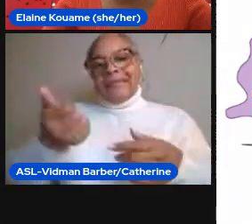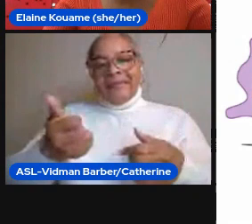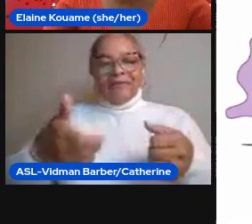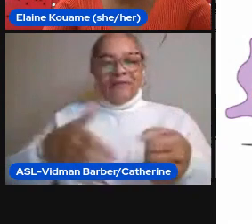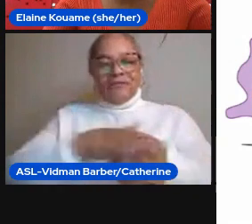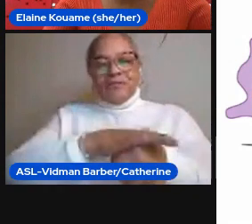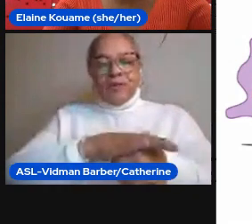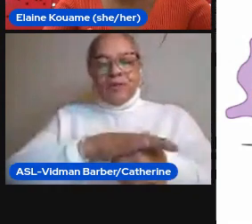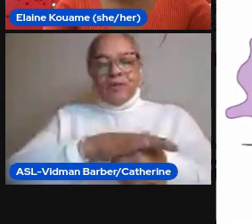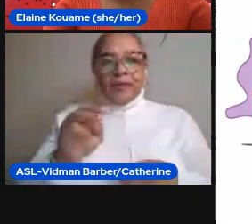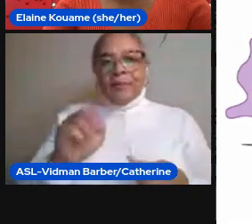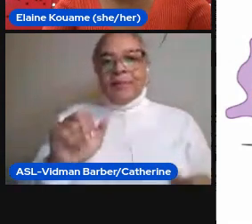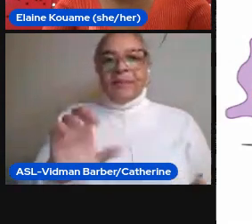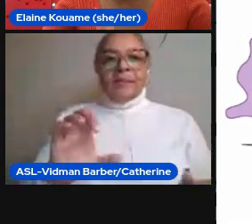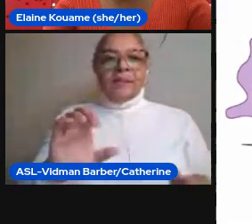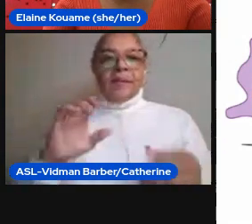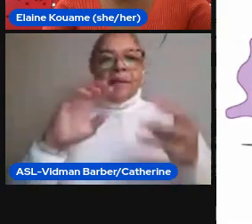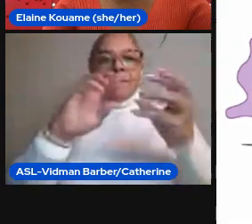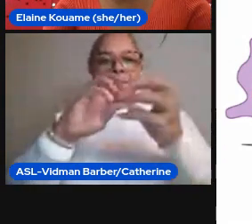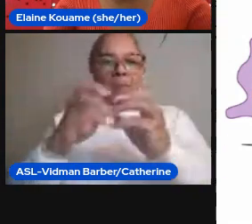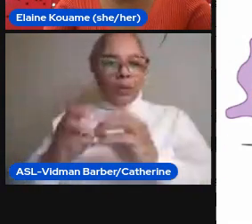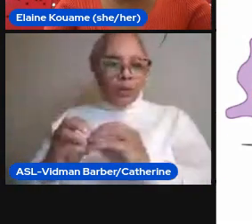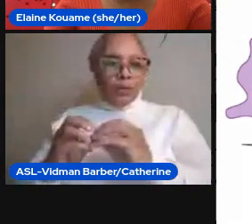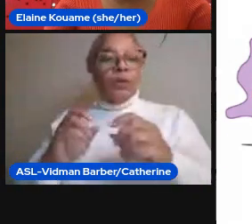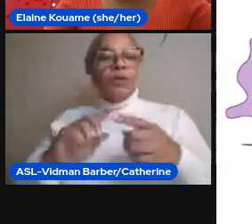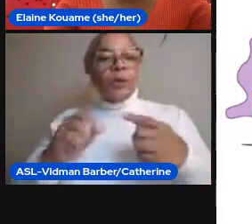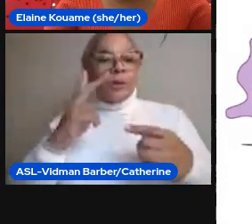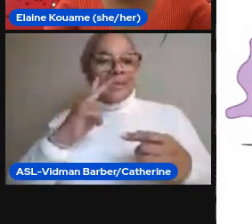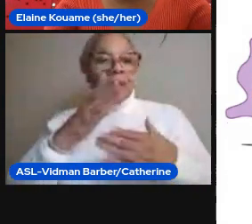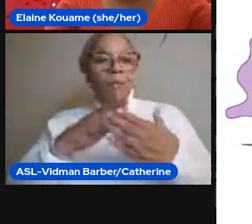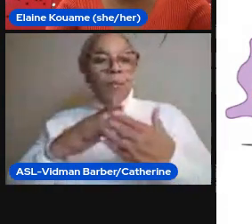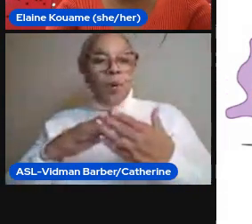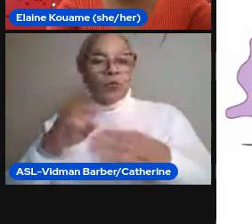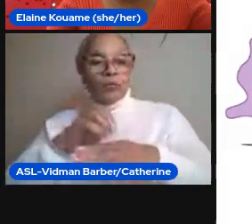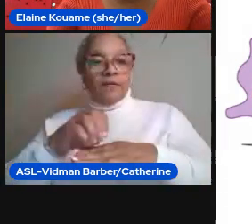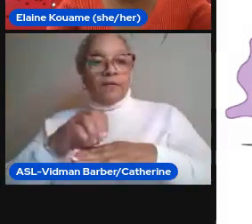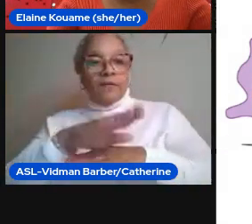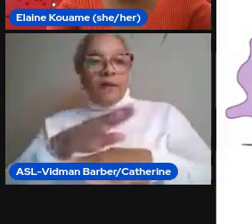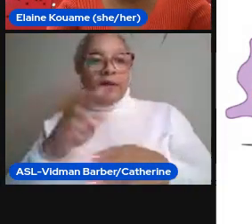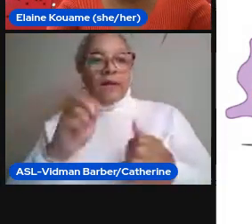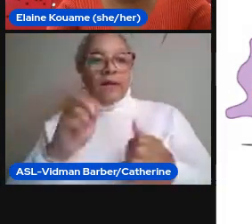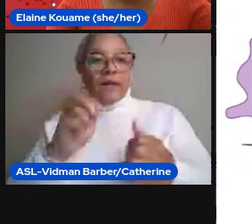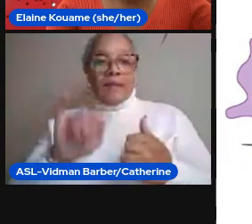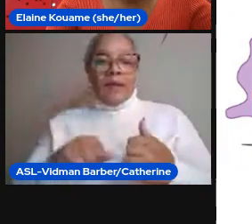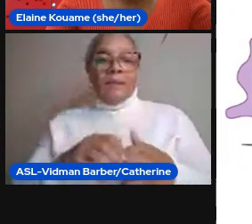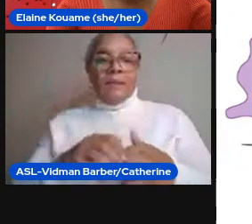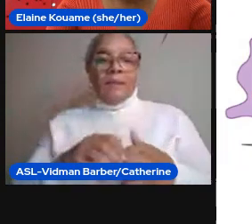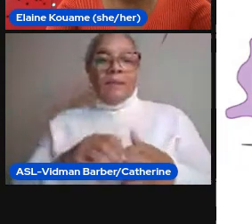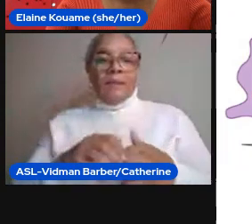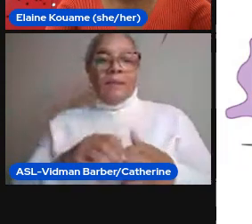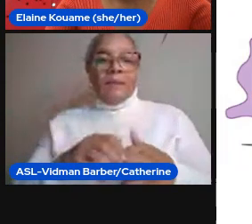the MHC molecule. So we see a partial effect in conclusion, I would say.